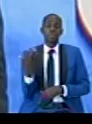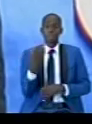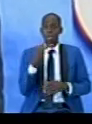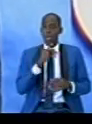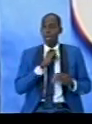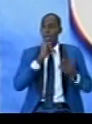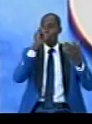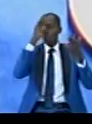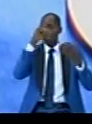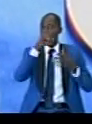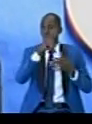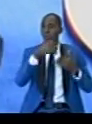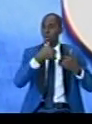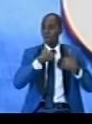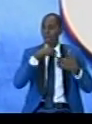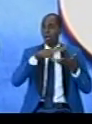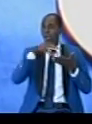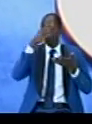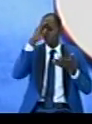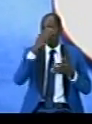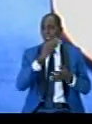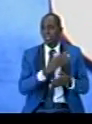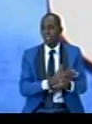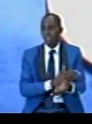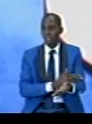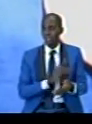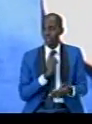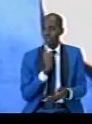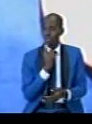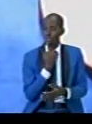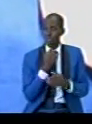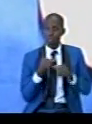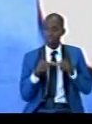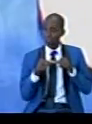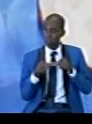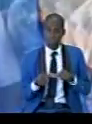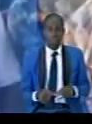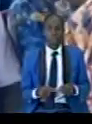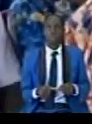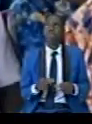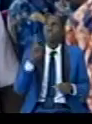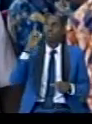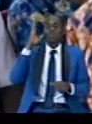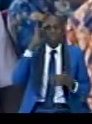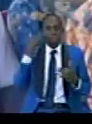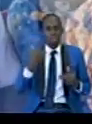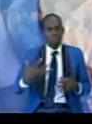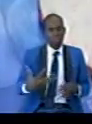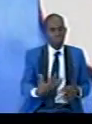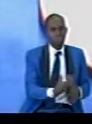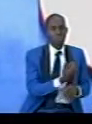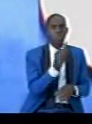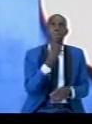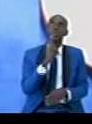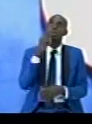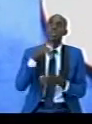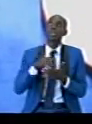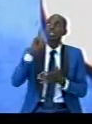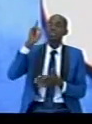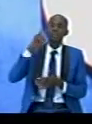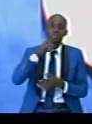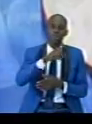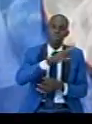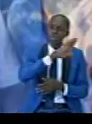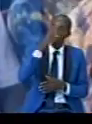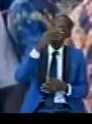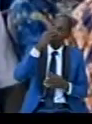that lesson permanently. And then he will take you up again. And then you will never forsake him